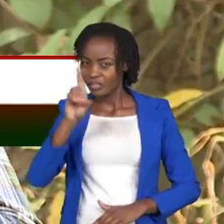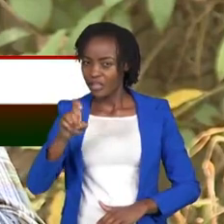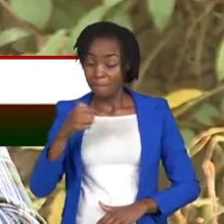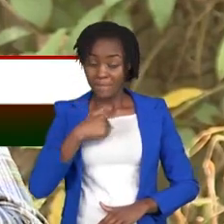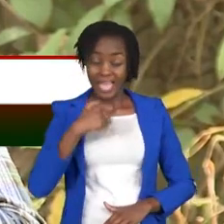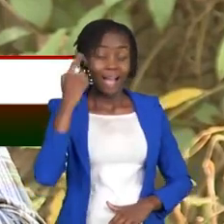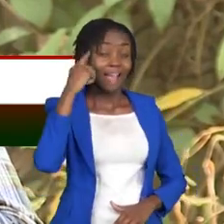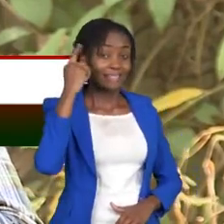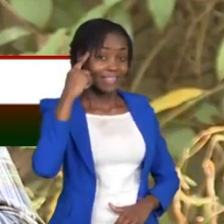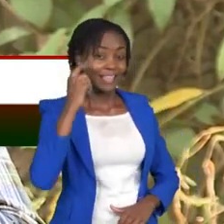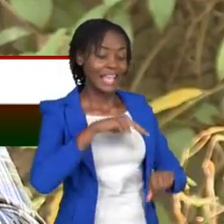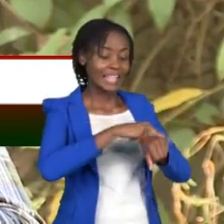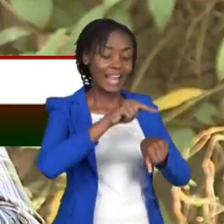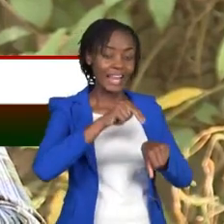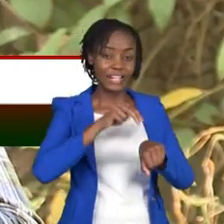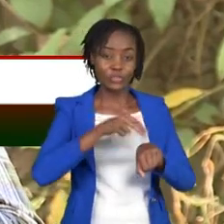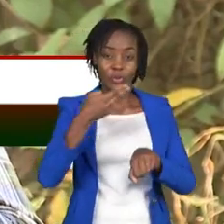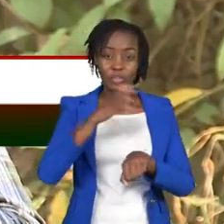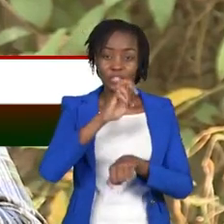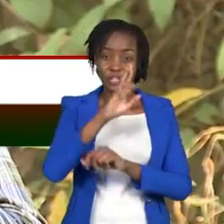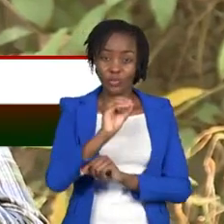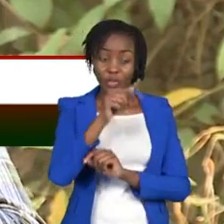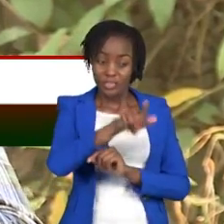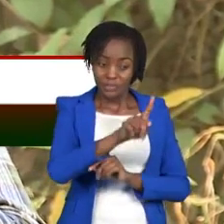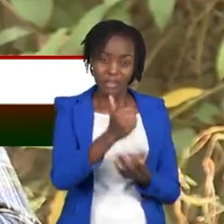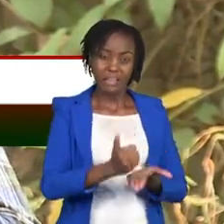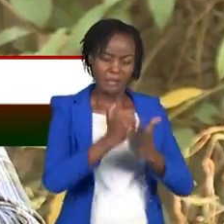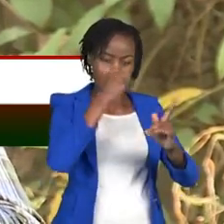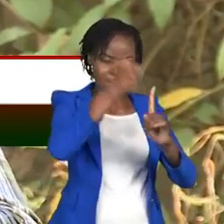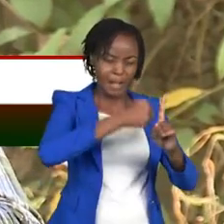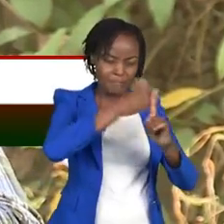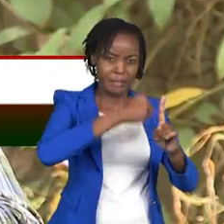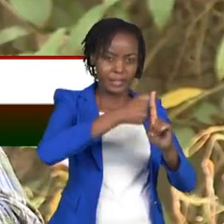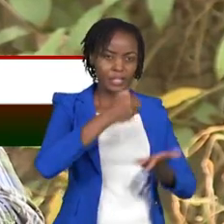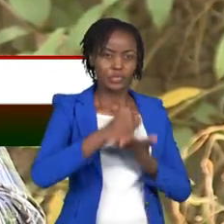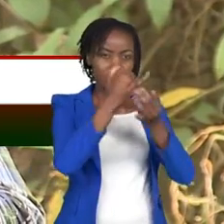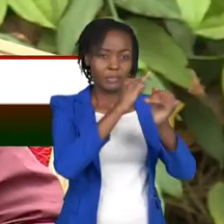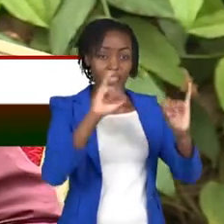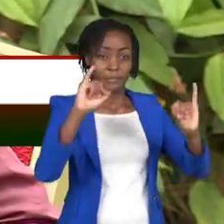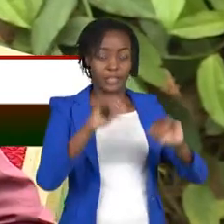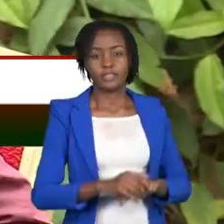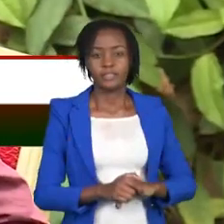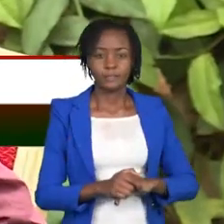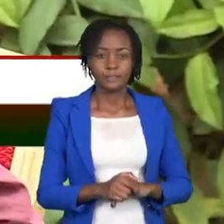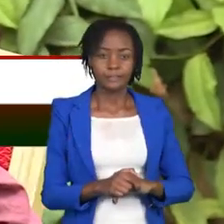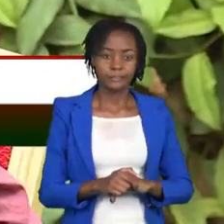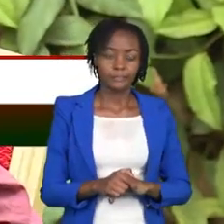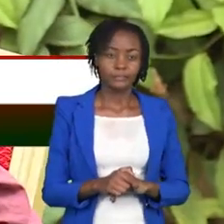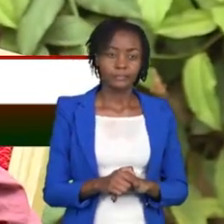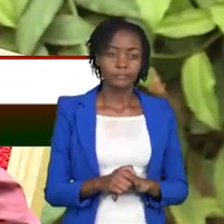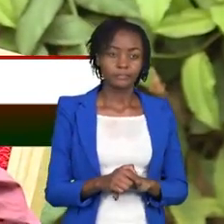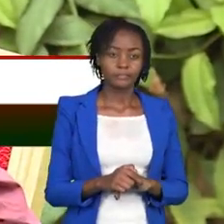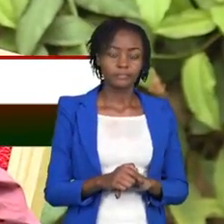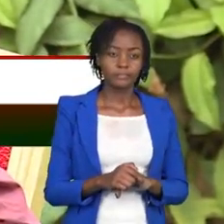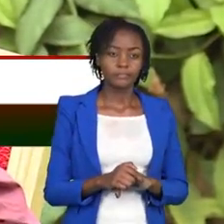towards independence, giving us liberties that we can talk right now. This is freedom of speech. Mm-hmm. Stella earlier on